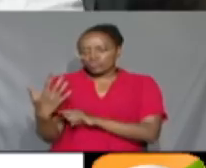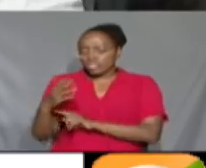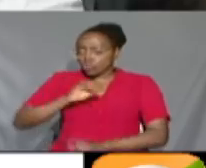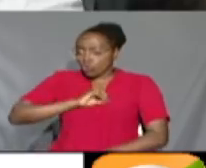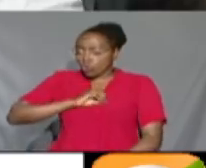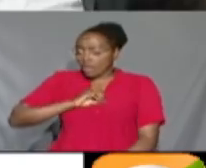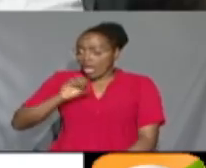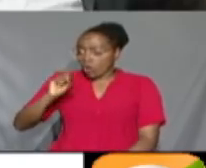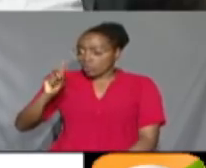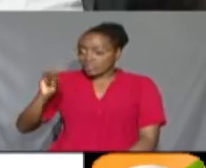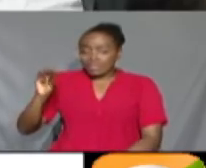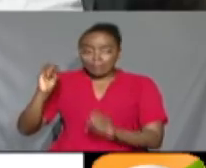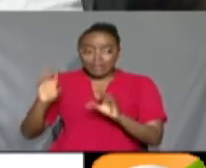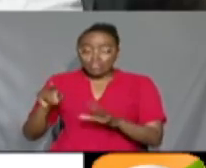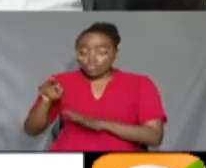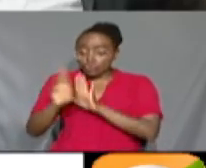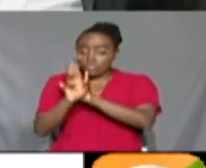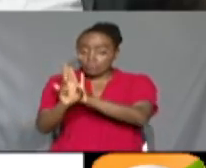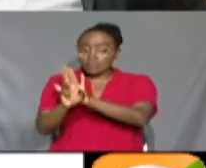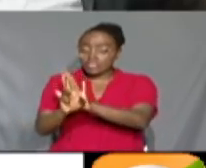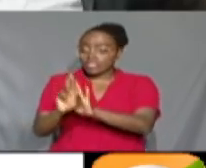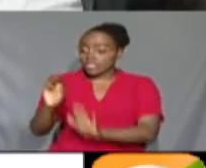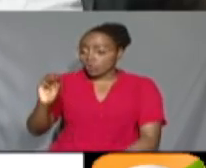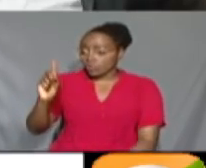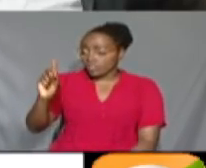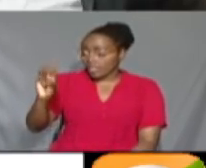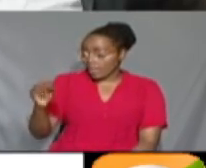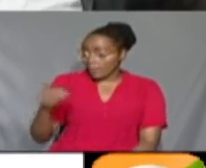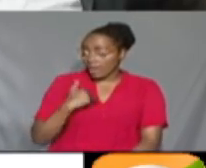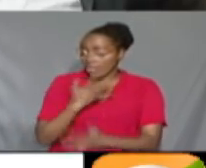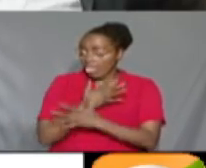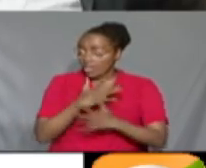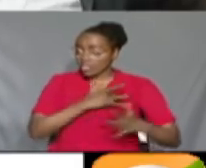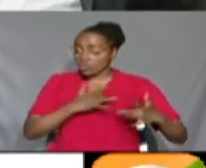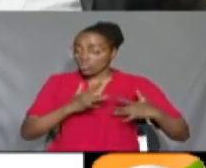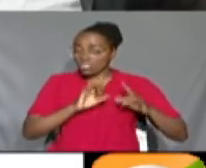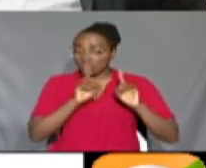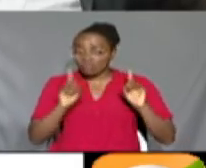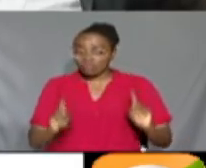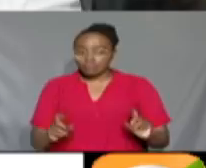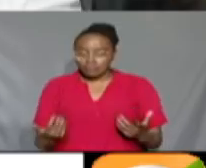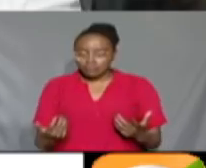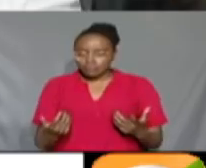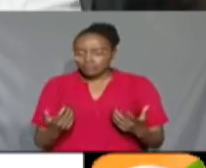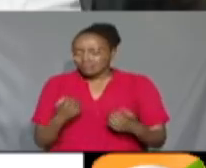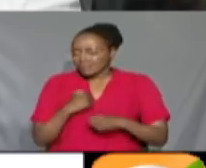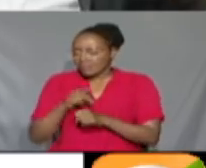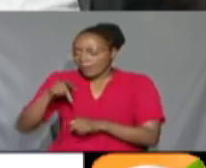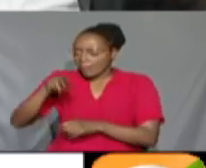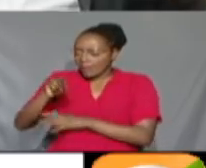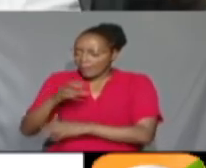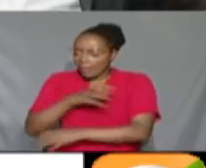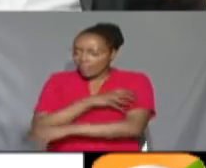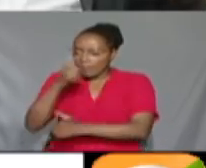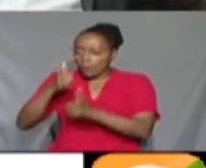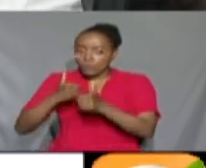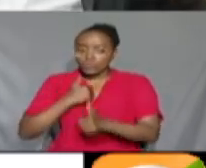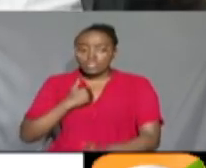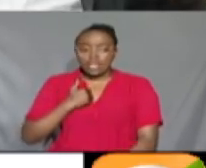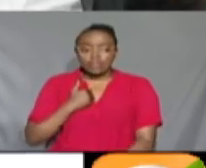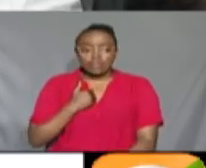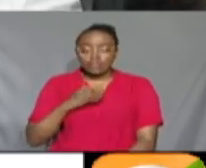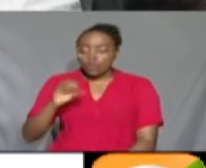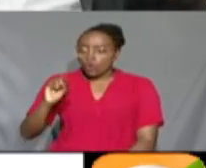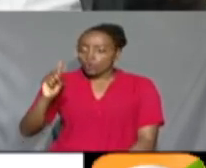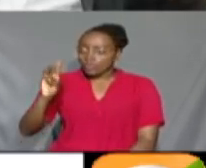am asking you a question here, you representing ODM. Yeah. Are there any concerns about the framing of the post of the Prime Minister and the powers they will have?